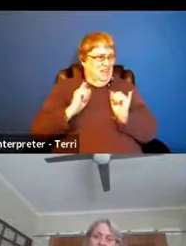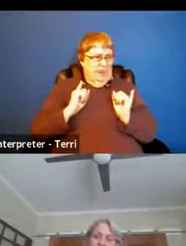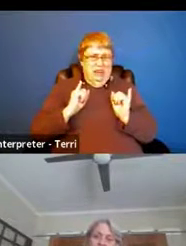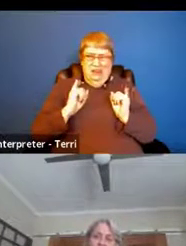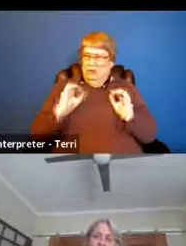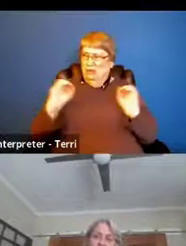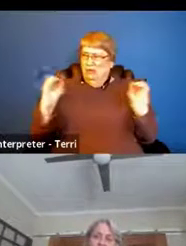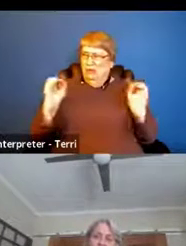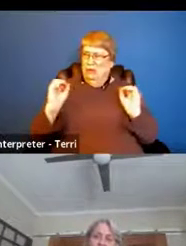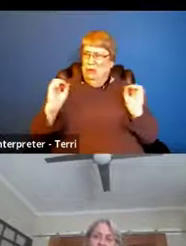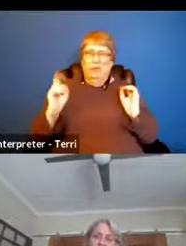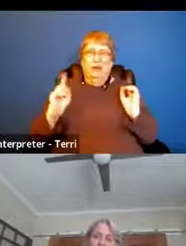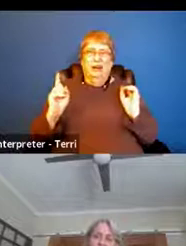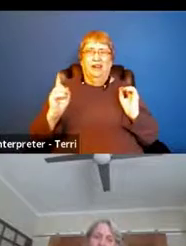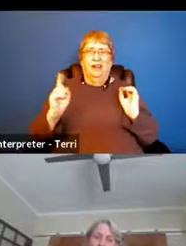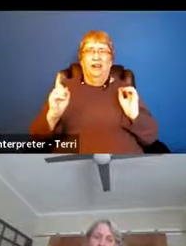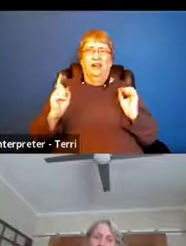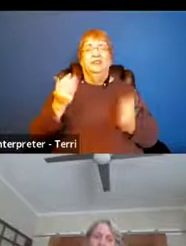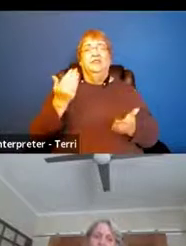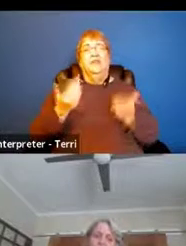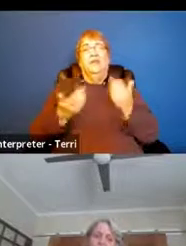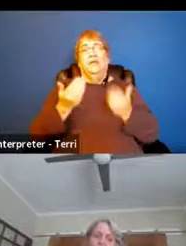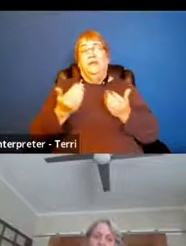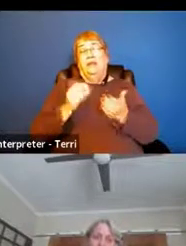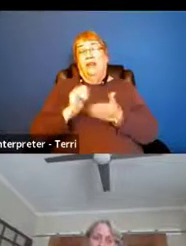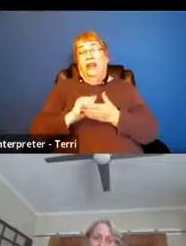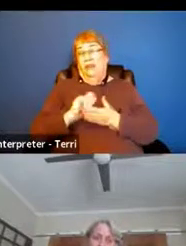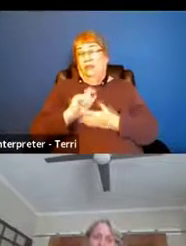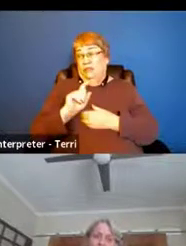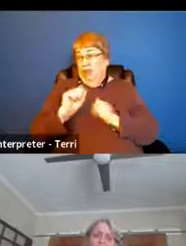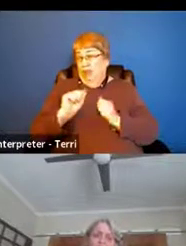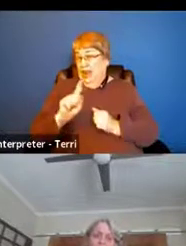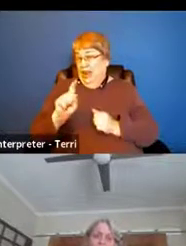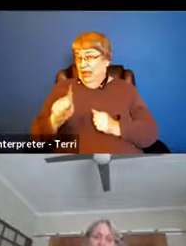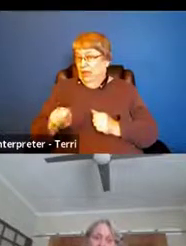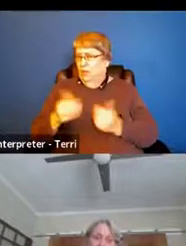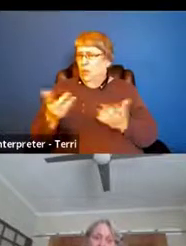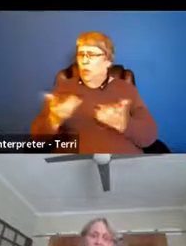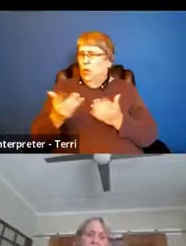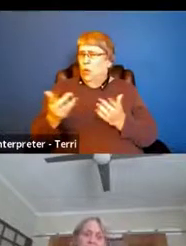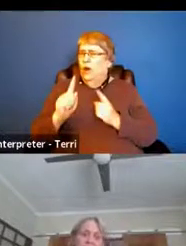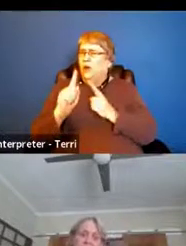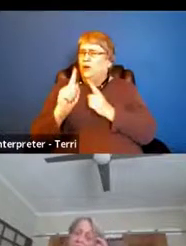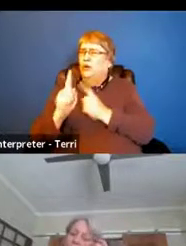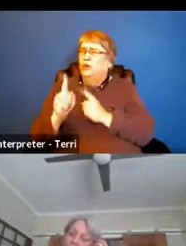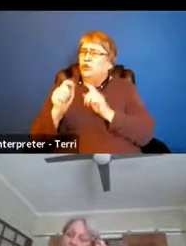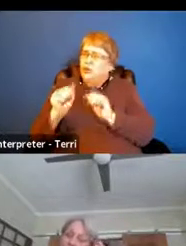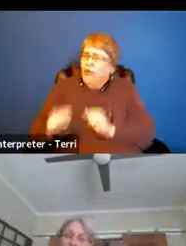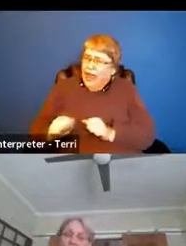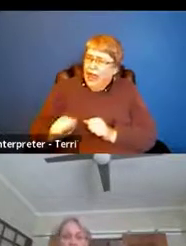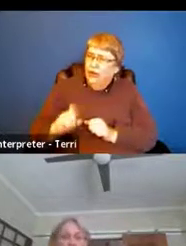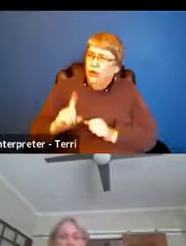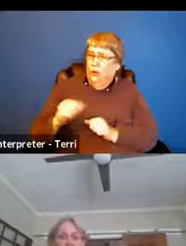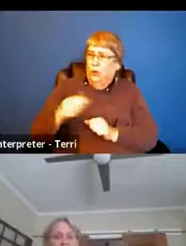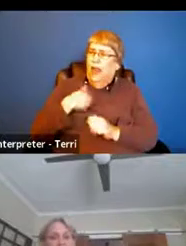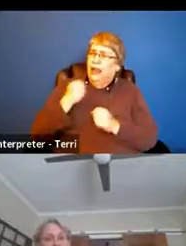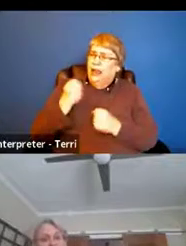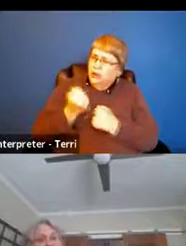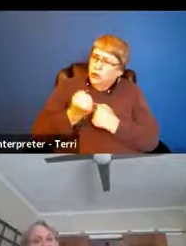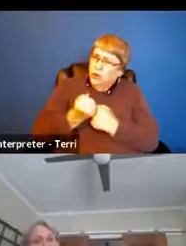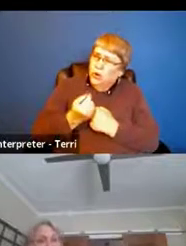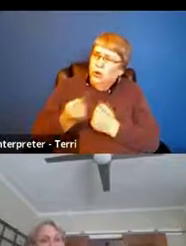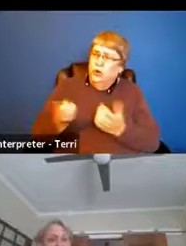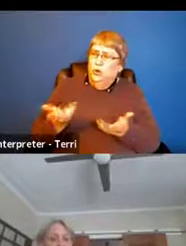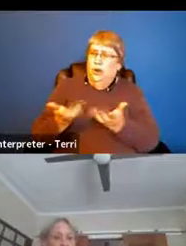impactful. And so maybe that's asking a question like, what are the goals that are maybe small and achievable that I can help support you in? But helping